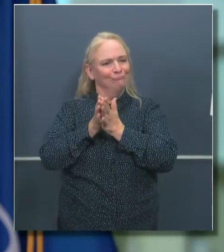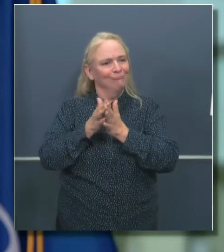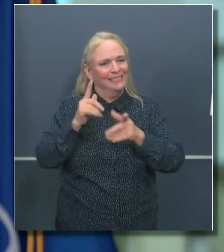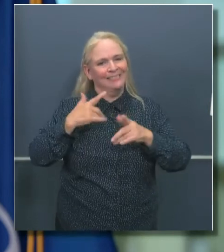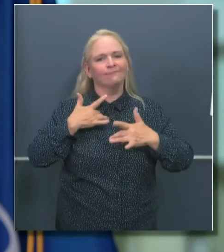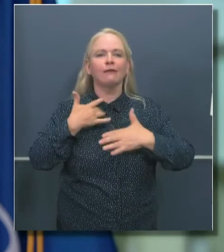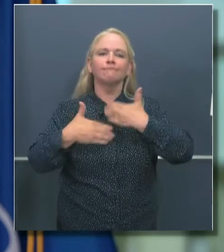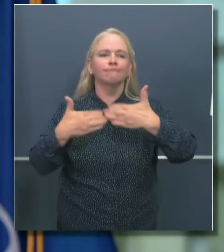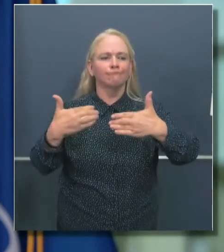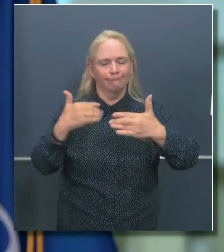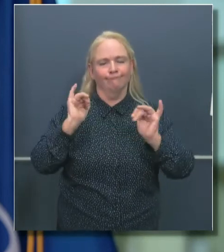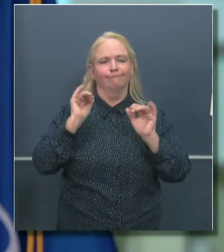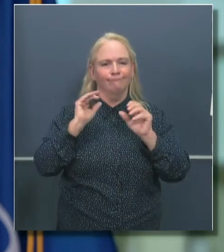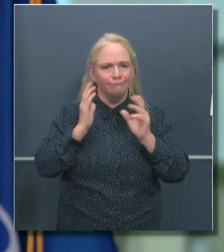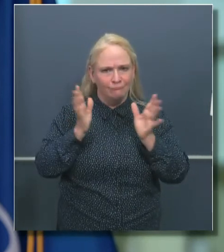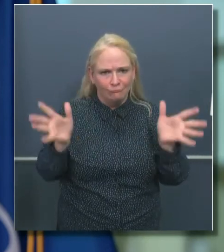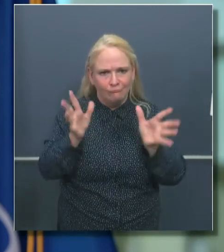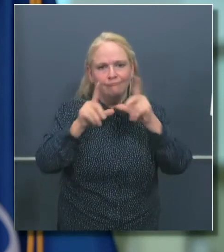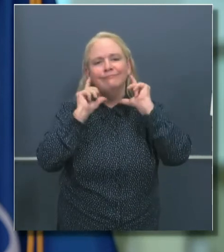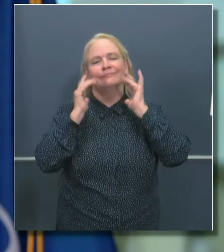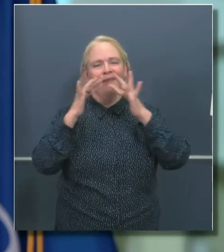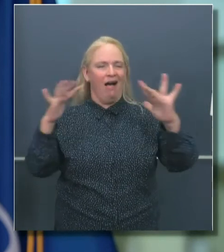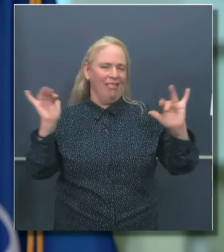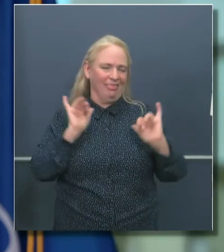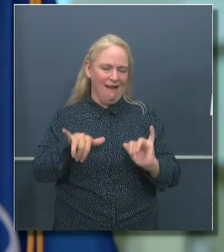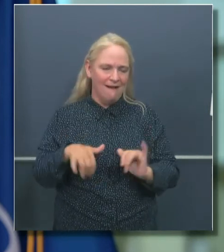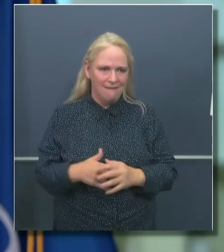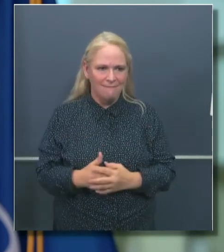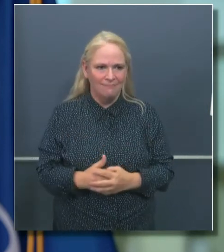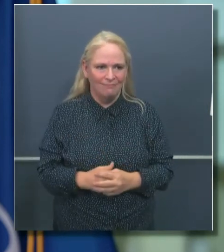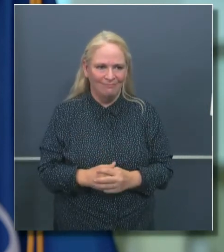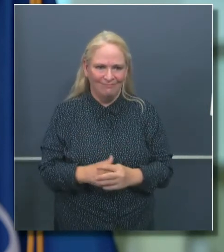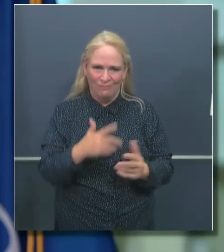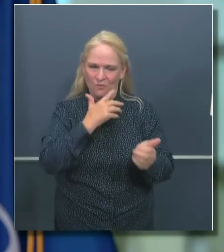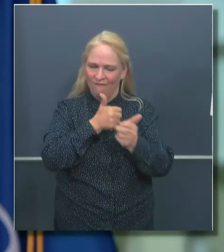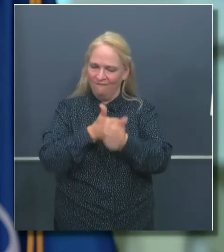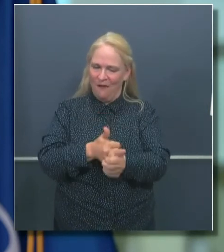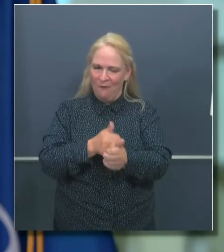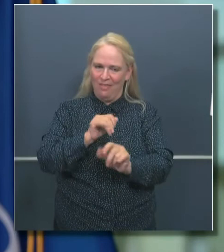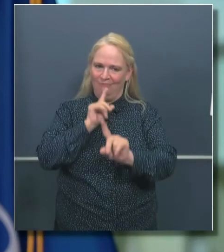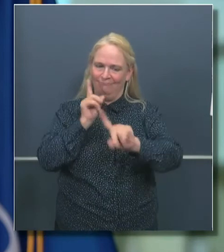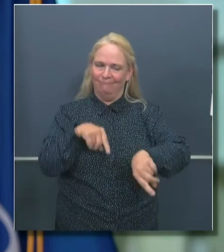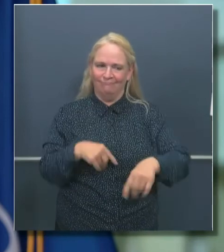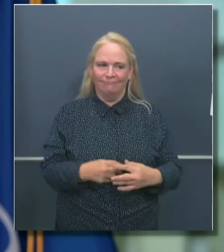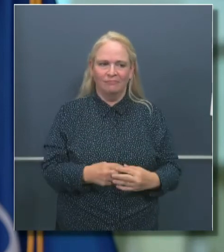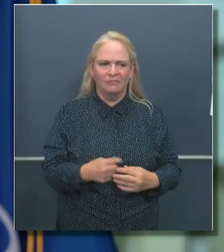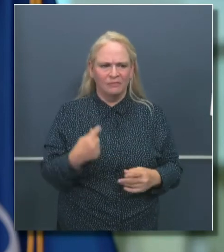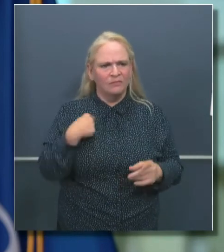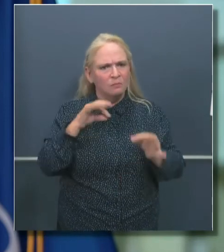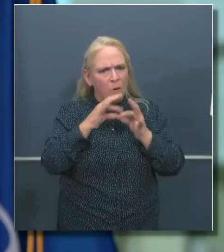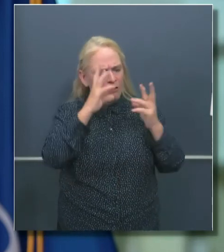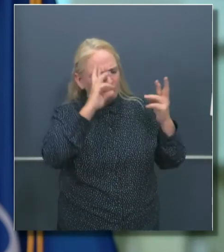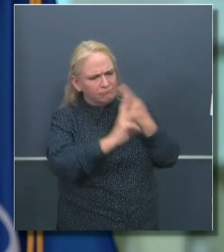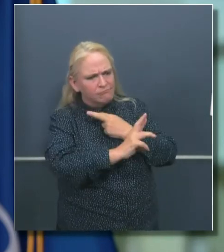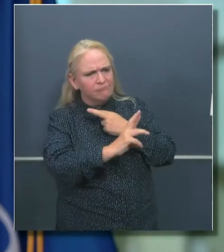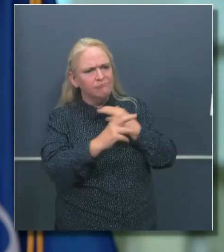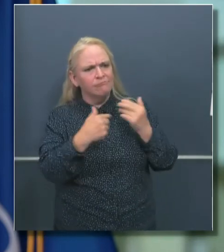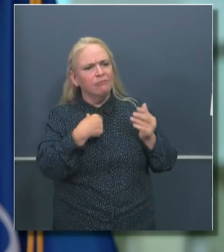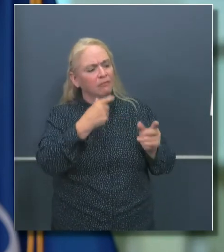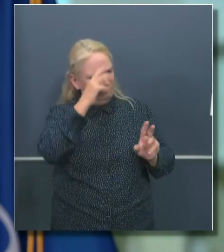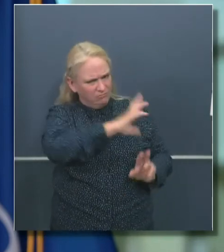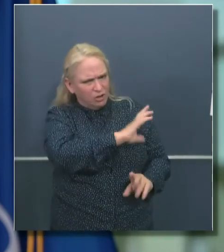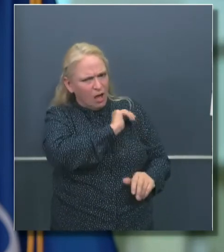were in the midst of a dispute a bit around our respective jurisdictions and my authority as governor